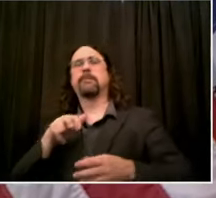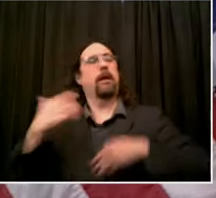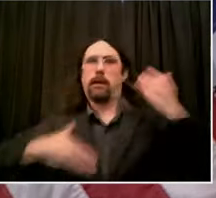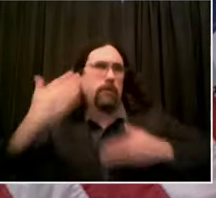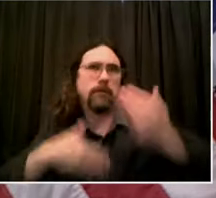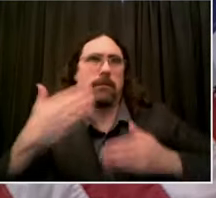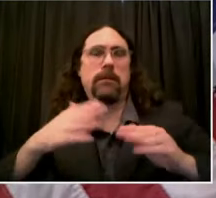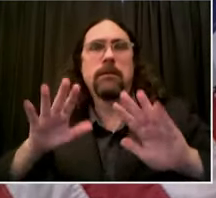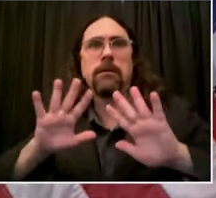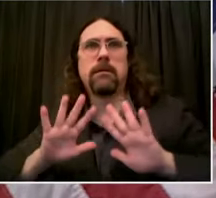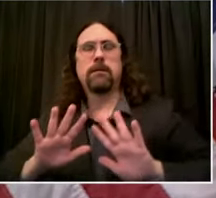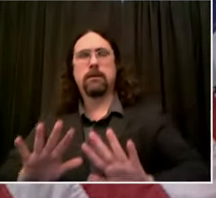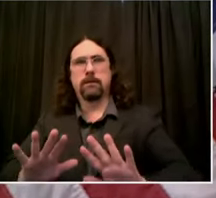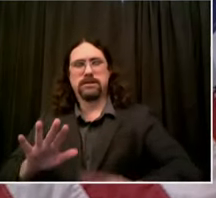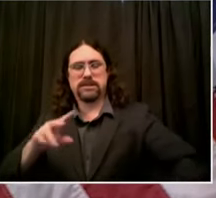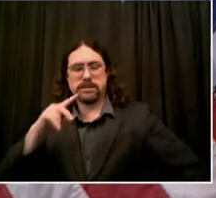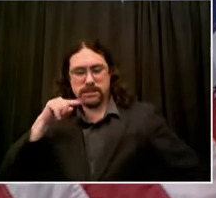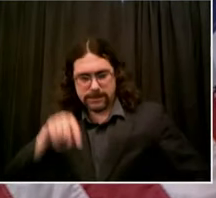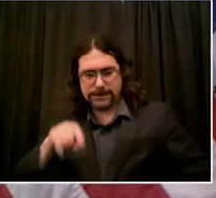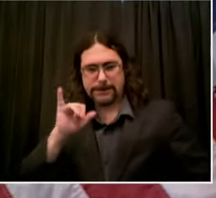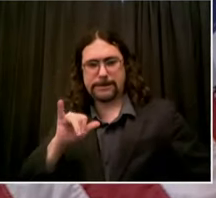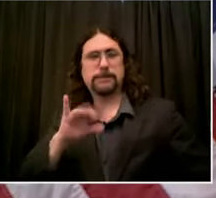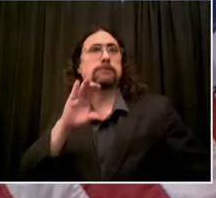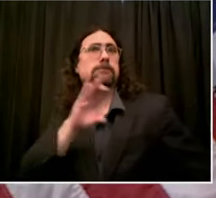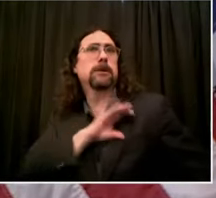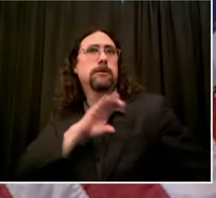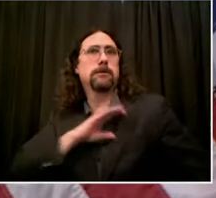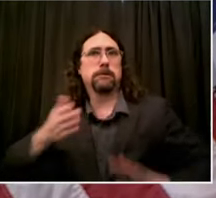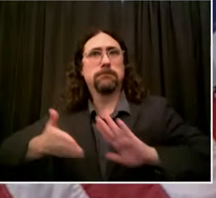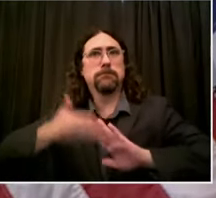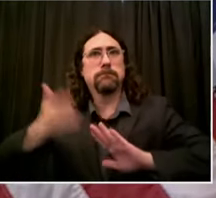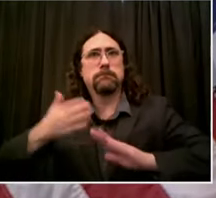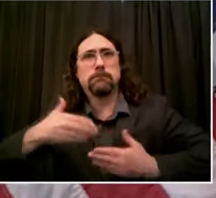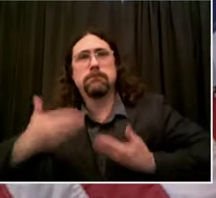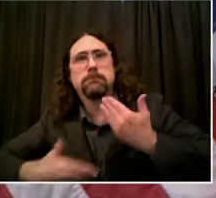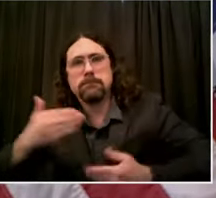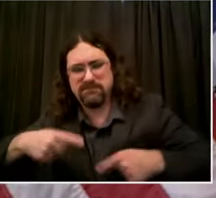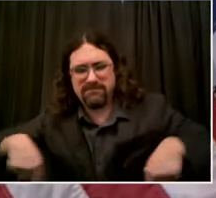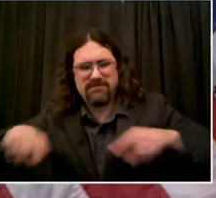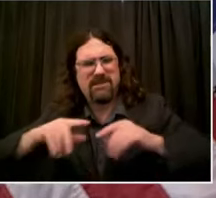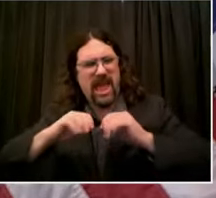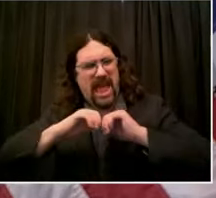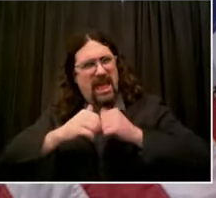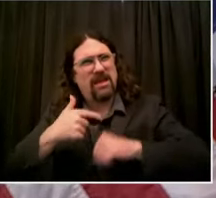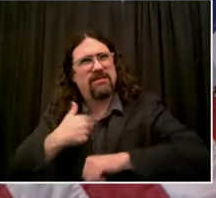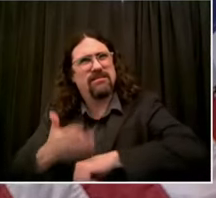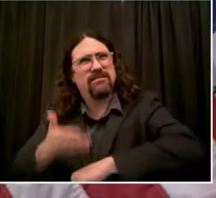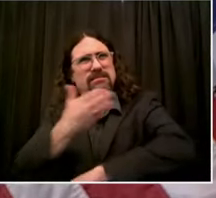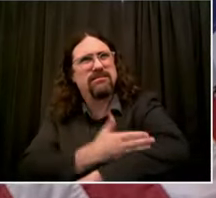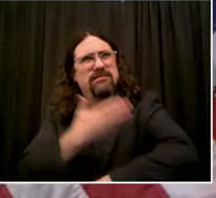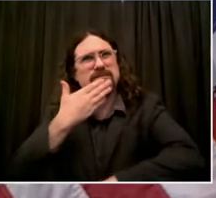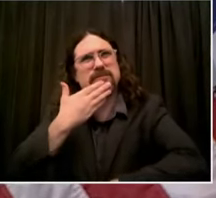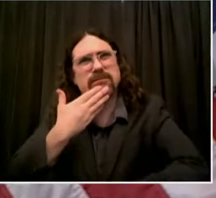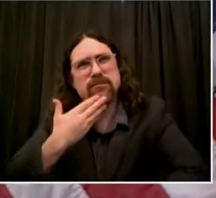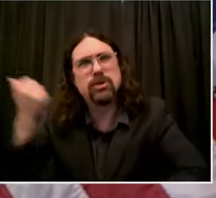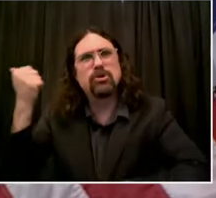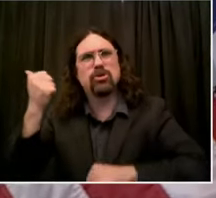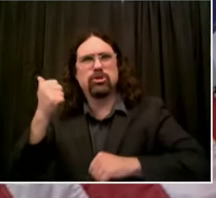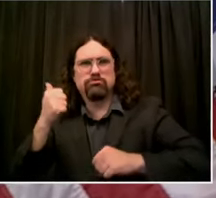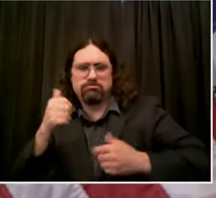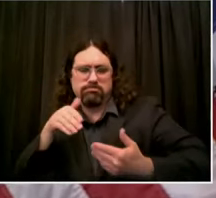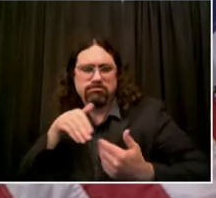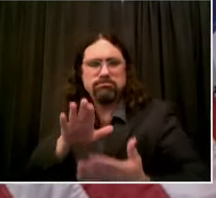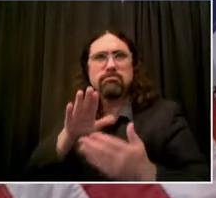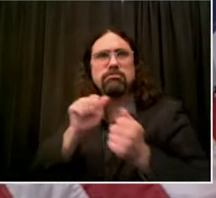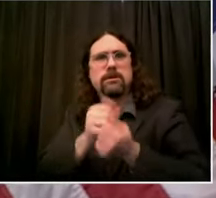They've been asked to do a lot the last few days. A lot of them are exhausted from working so hard. but they are going out there doing their job, protecting